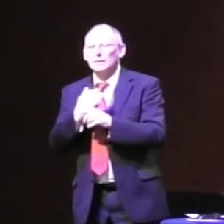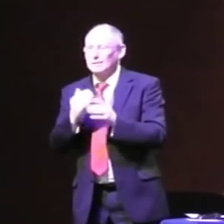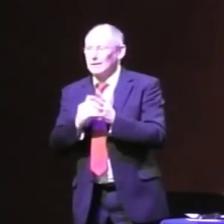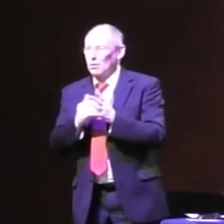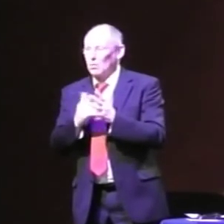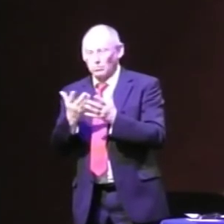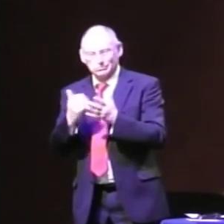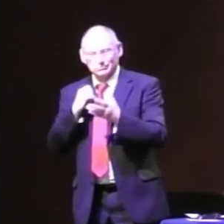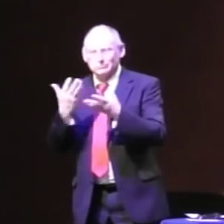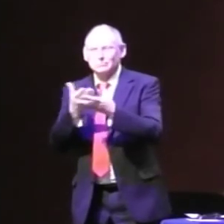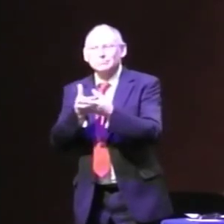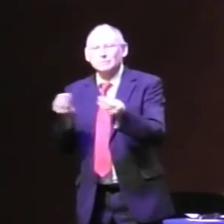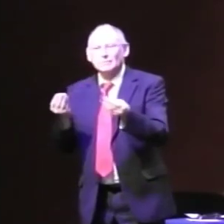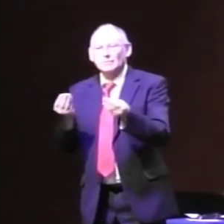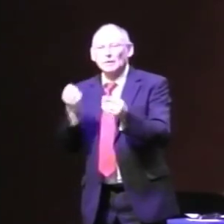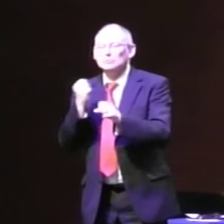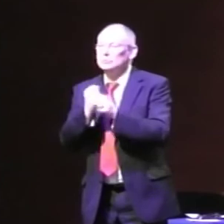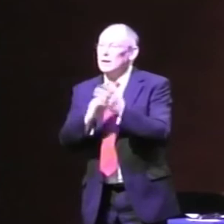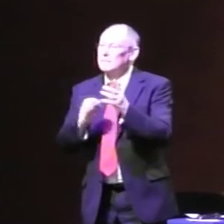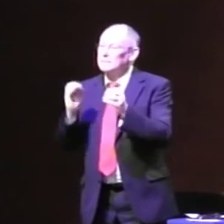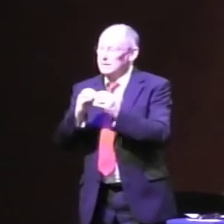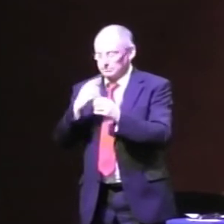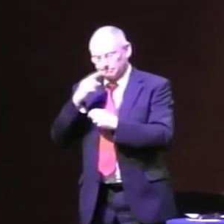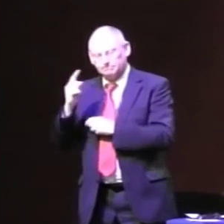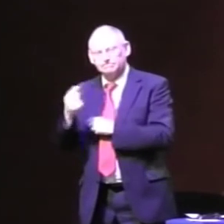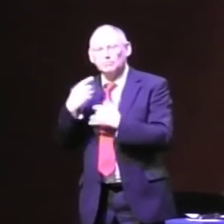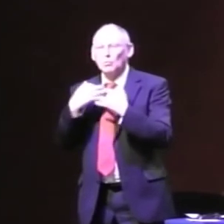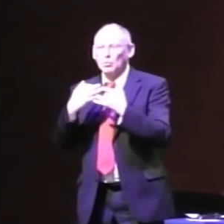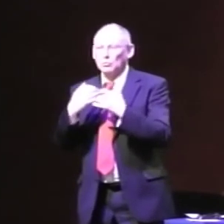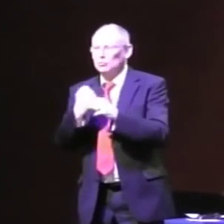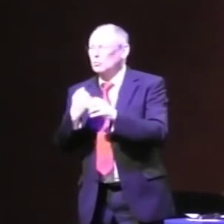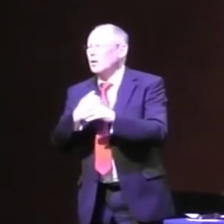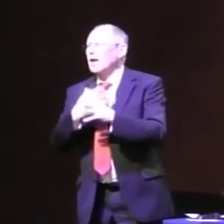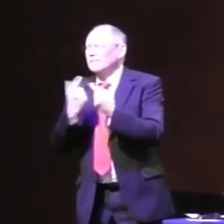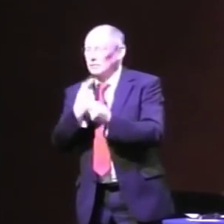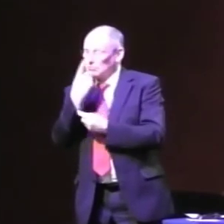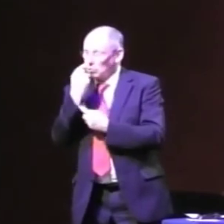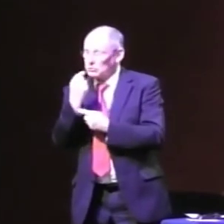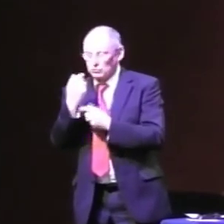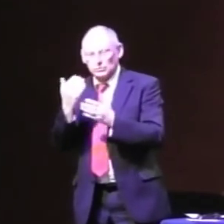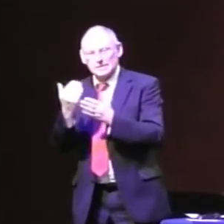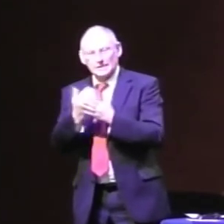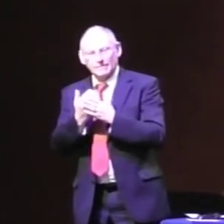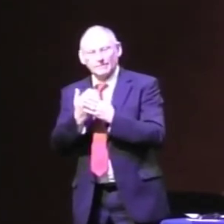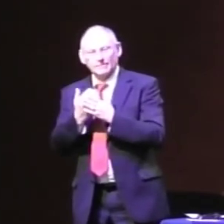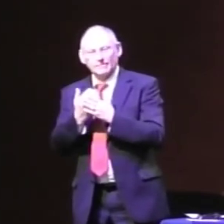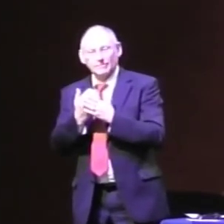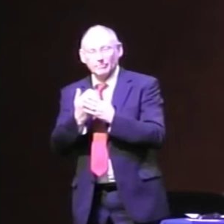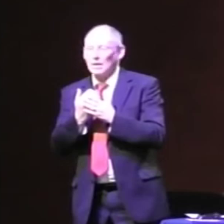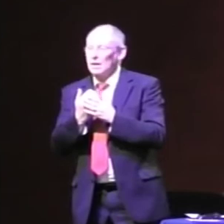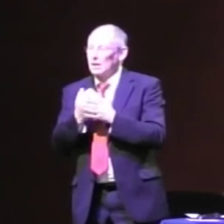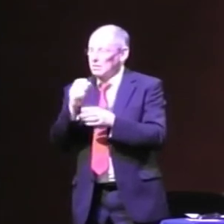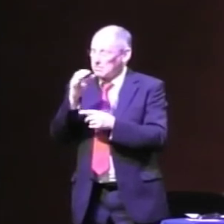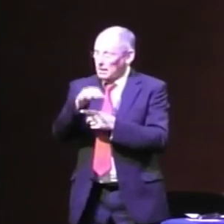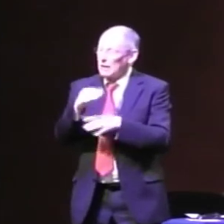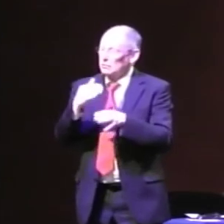verge of extinction. GMB Scotland calls upon Congress to do everything possible to save this plant and the